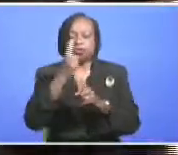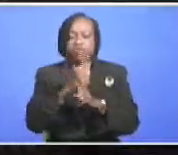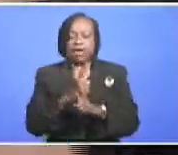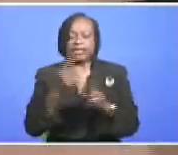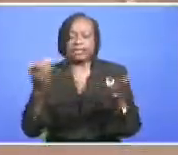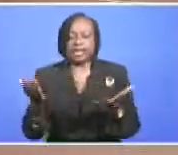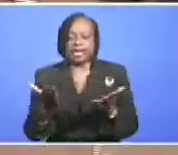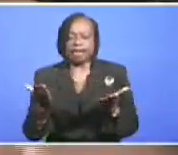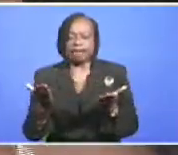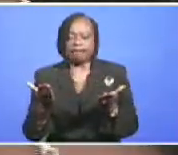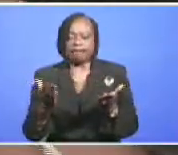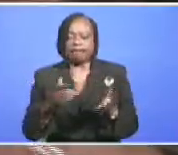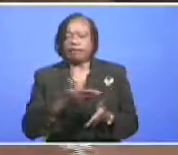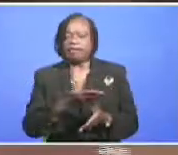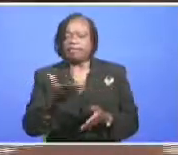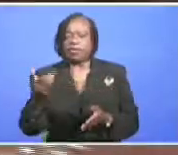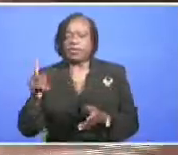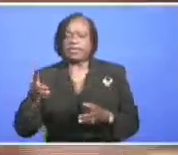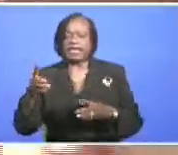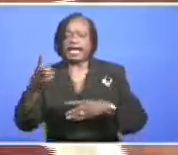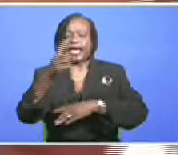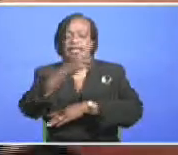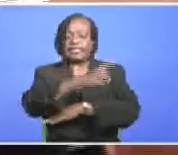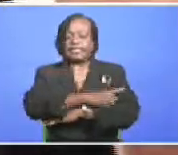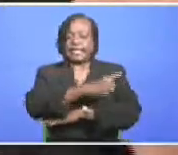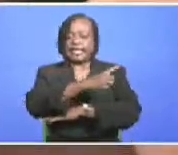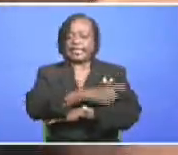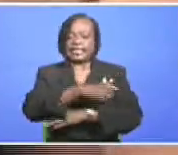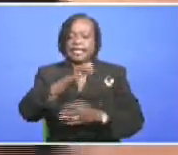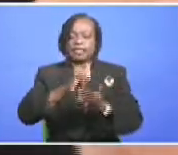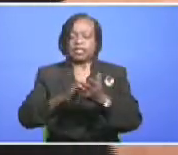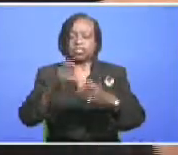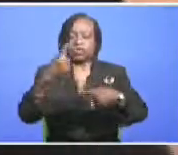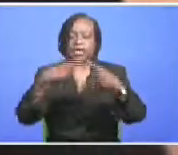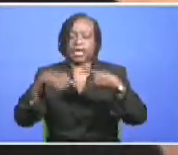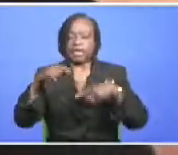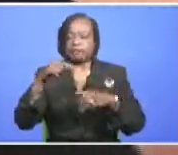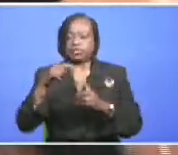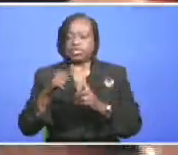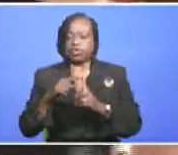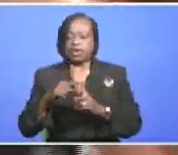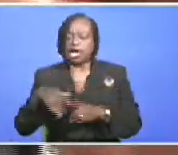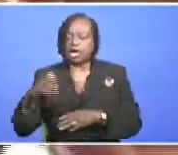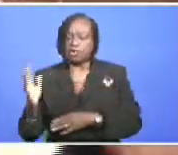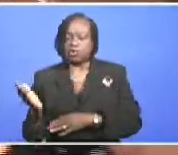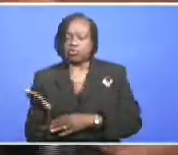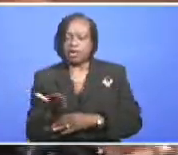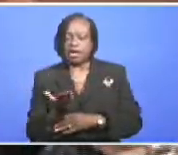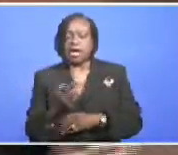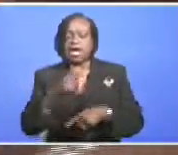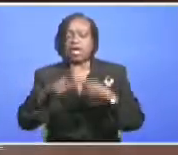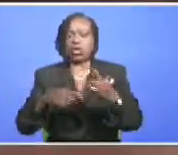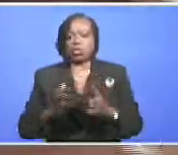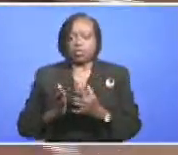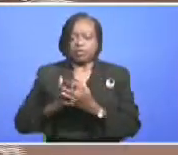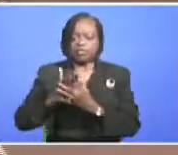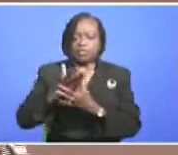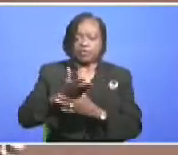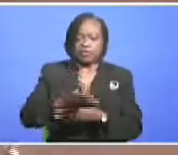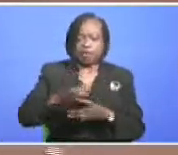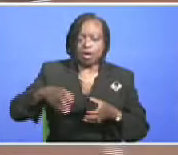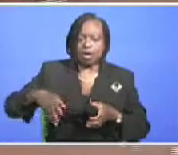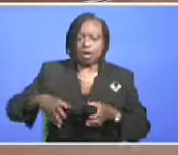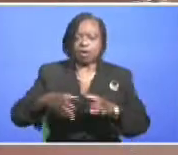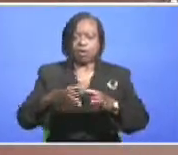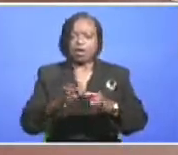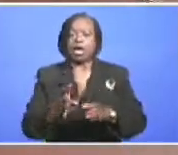was like a desk that you actually came to and you would be greeted at, and then you go through a corridor, go up